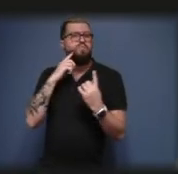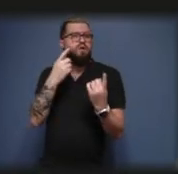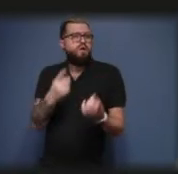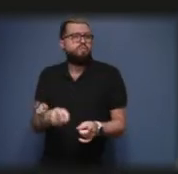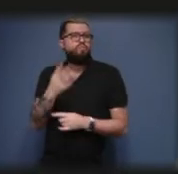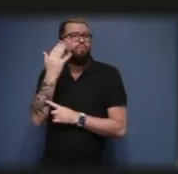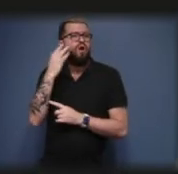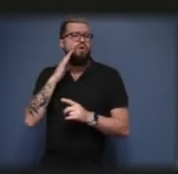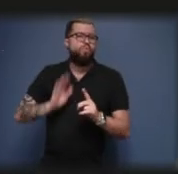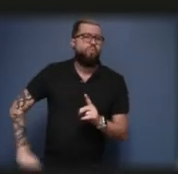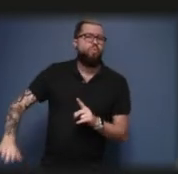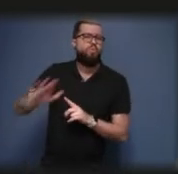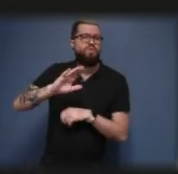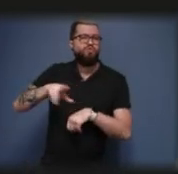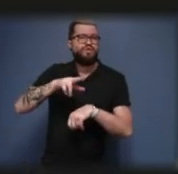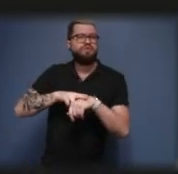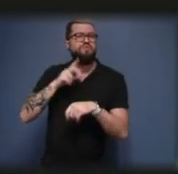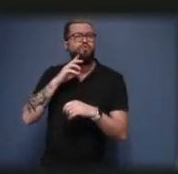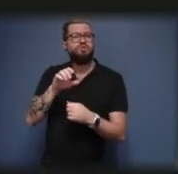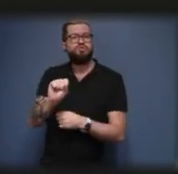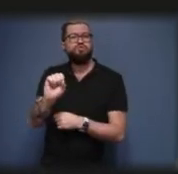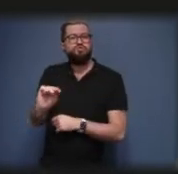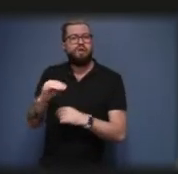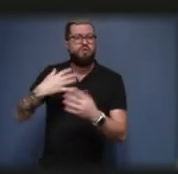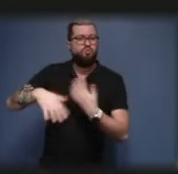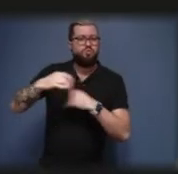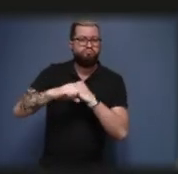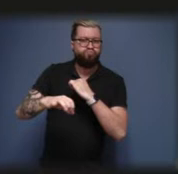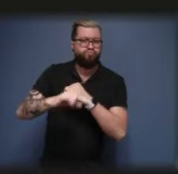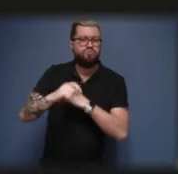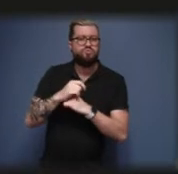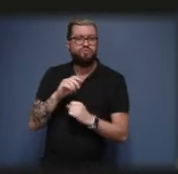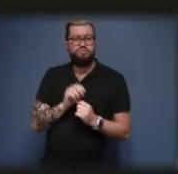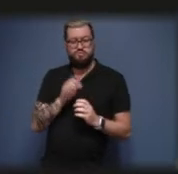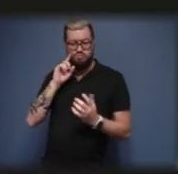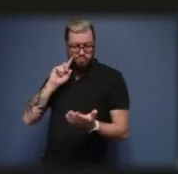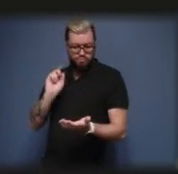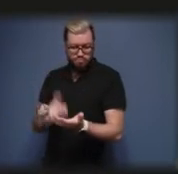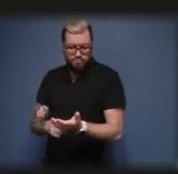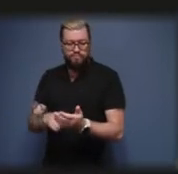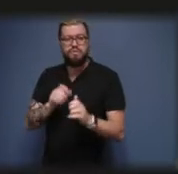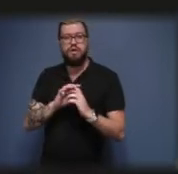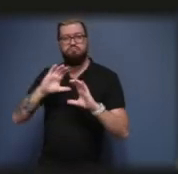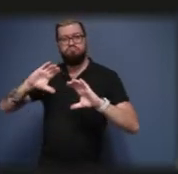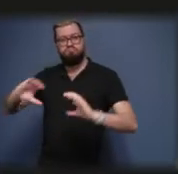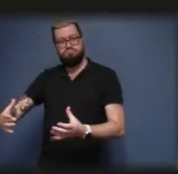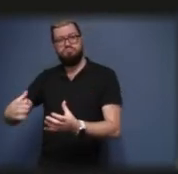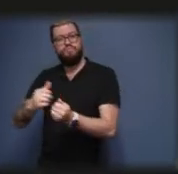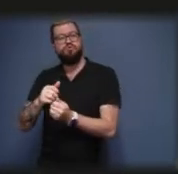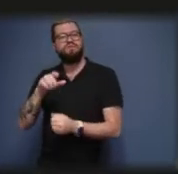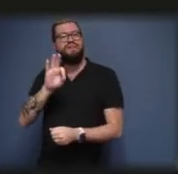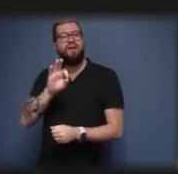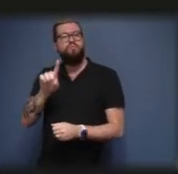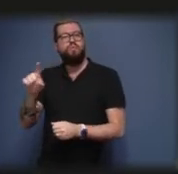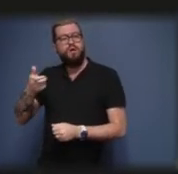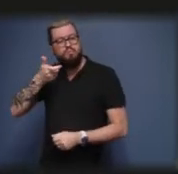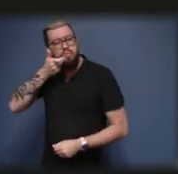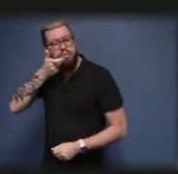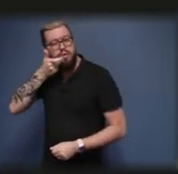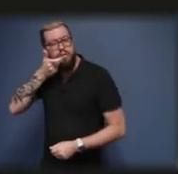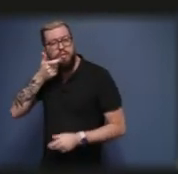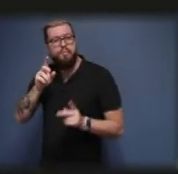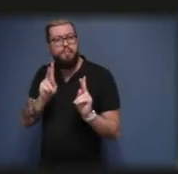a nationwide social media effort to recognize and reclassify 911 telecommunicators or dispatchers as